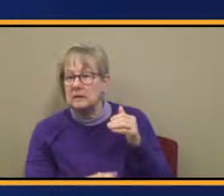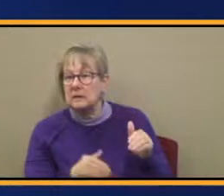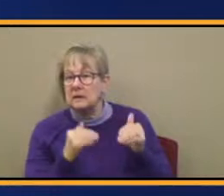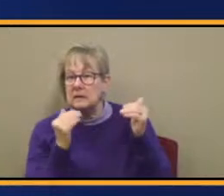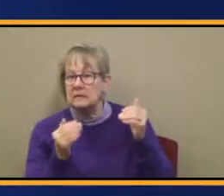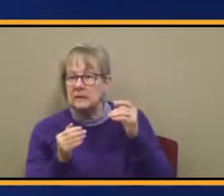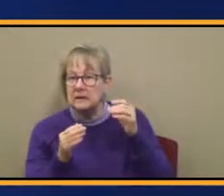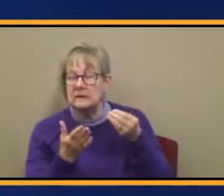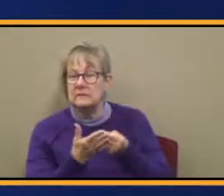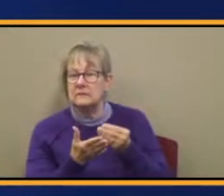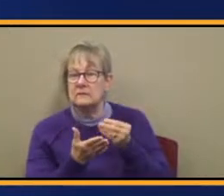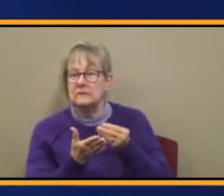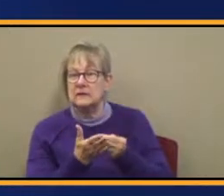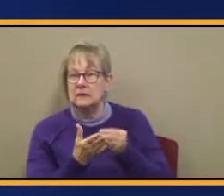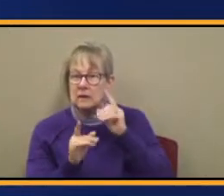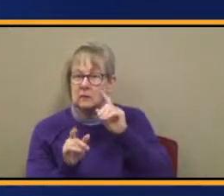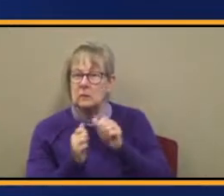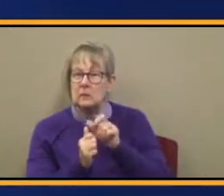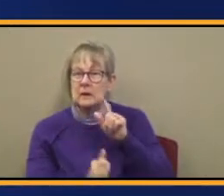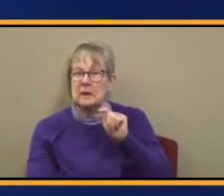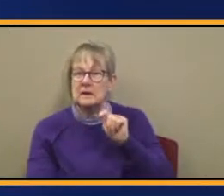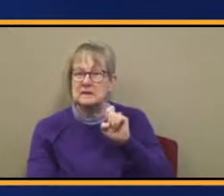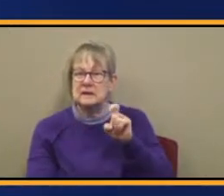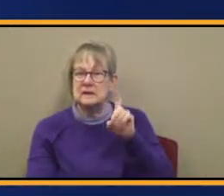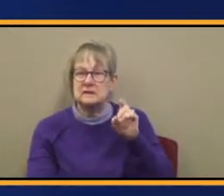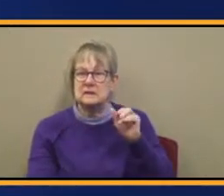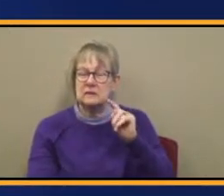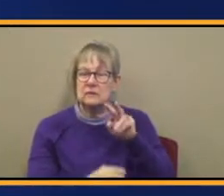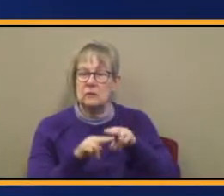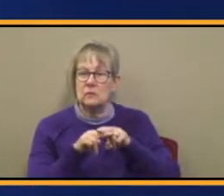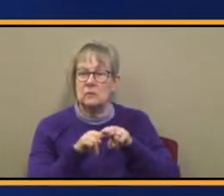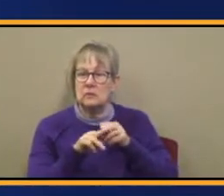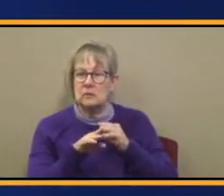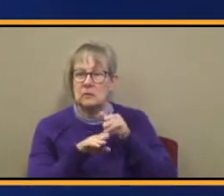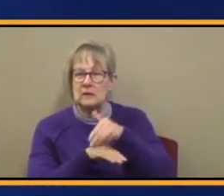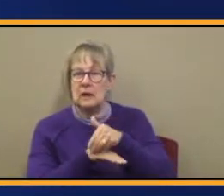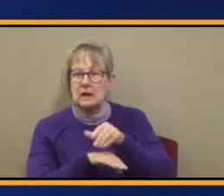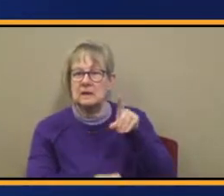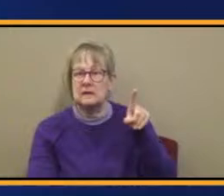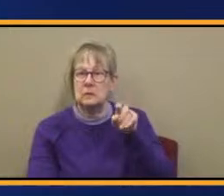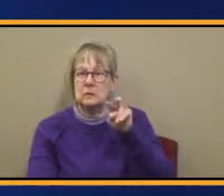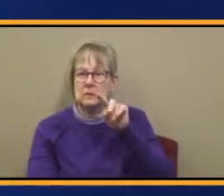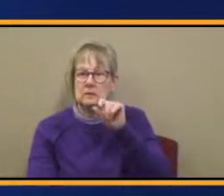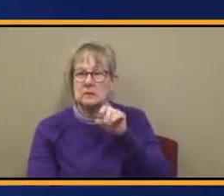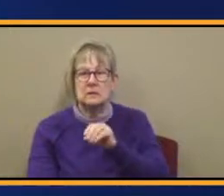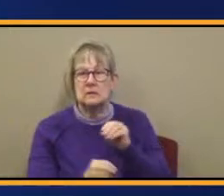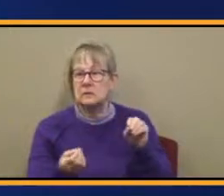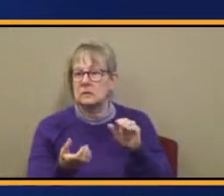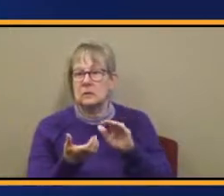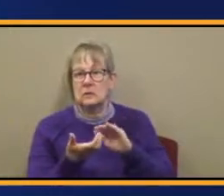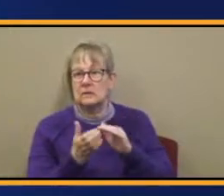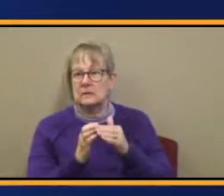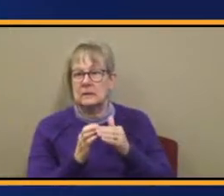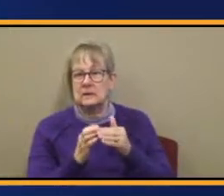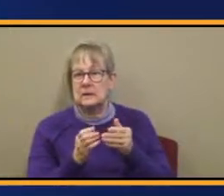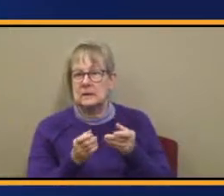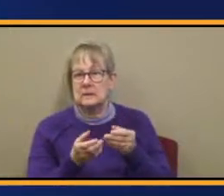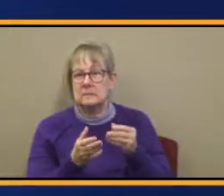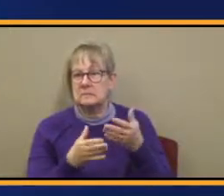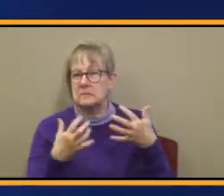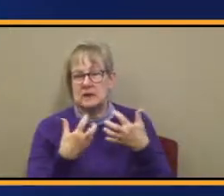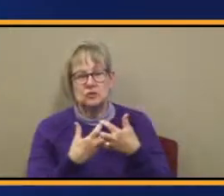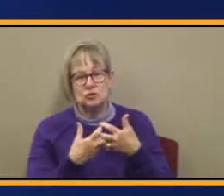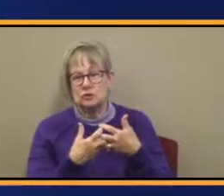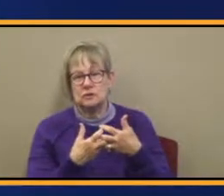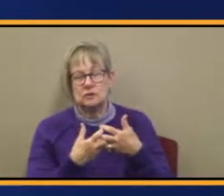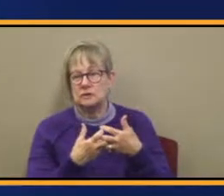funding agreement with TxDOT for railroad crossing improvements at Zaragoza. Again, there is no city match. Thank